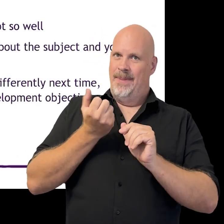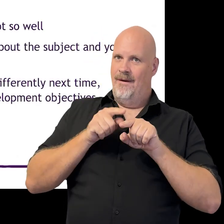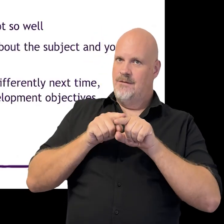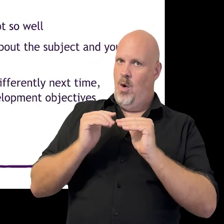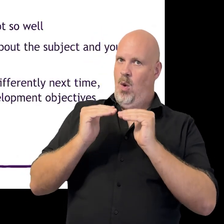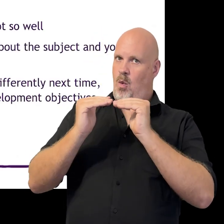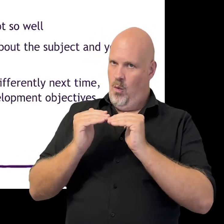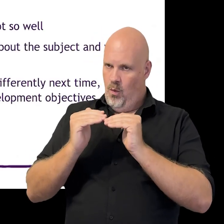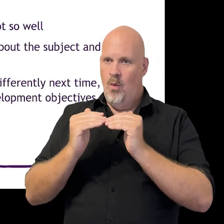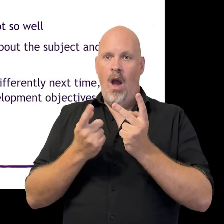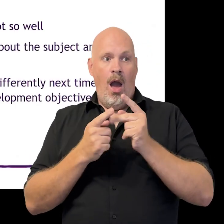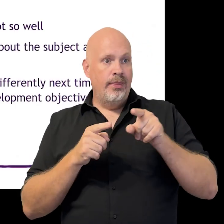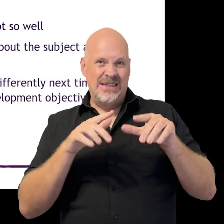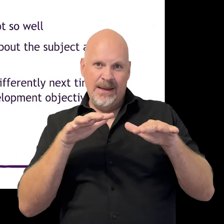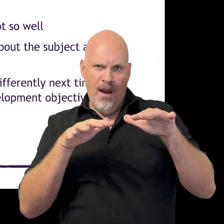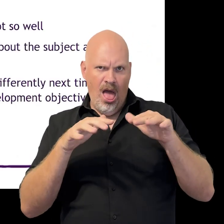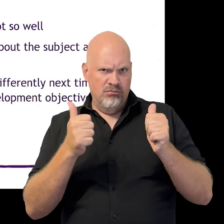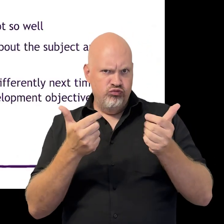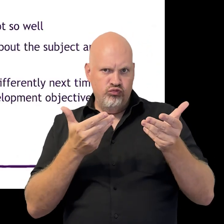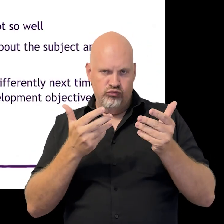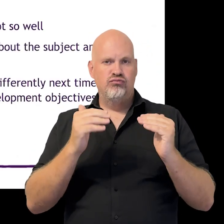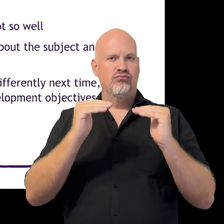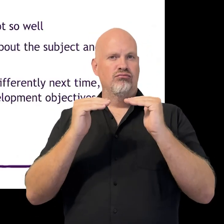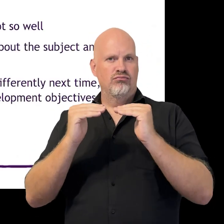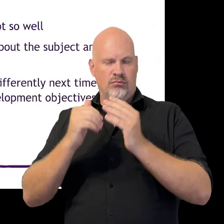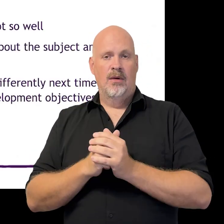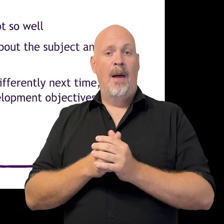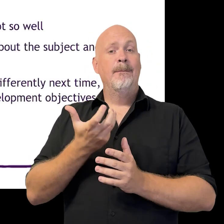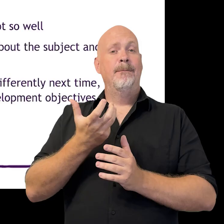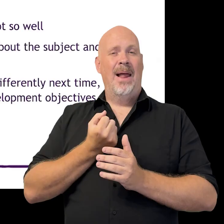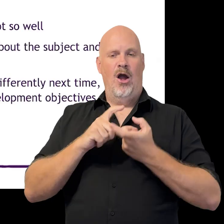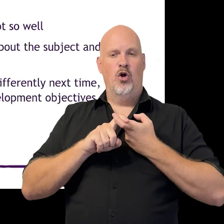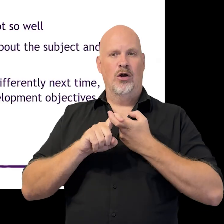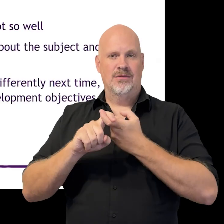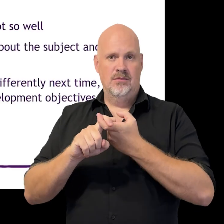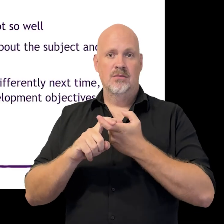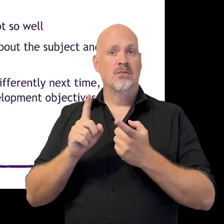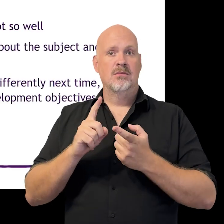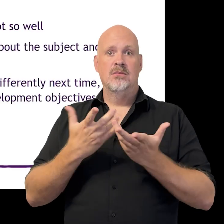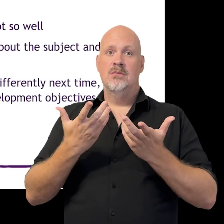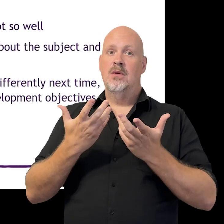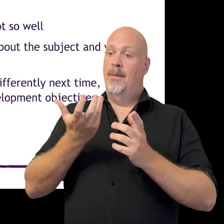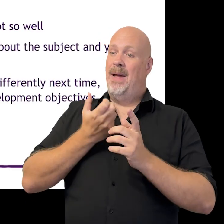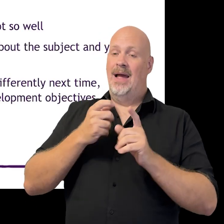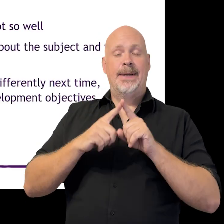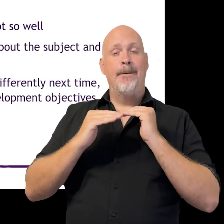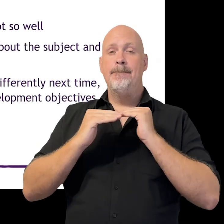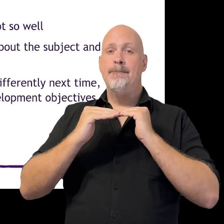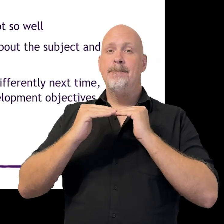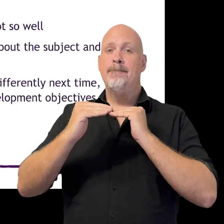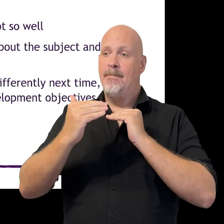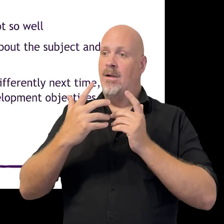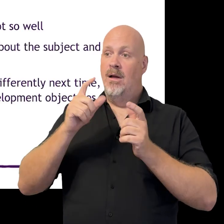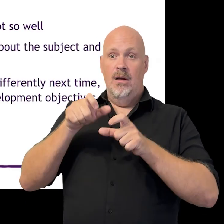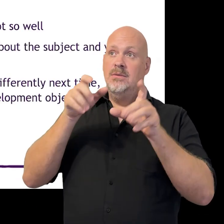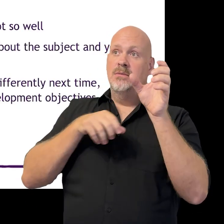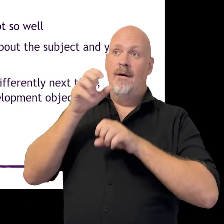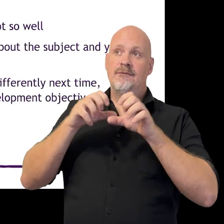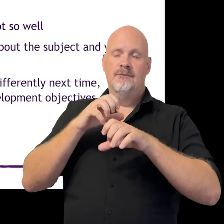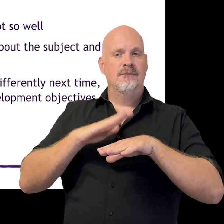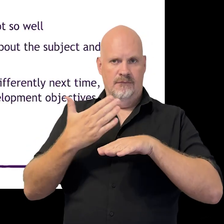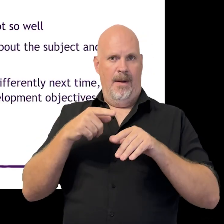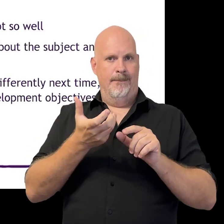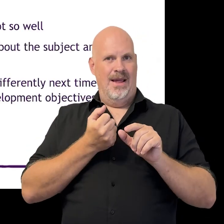need to consider things like what you felt went well and not so well, what were the strengths, what were the